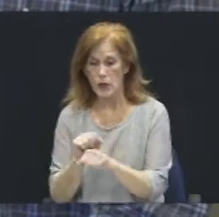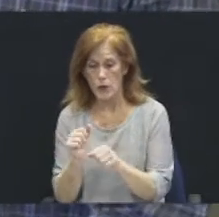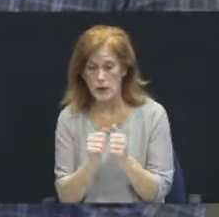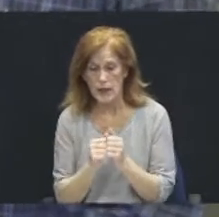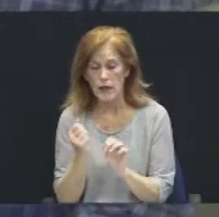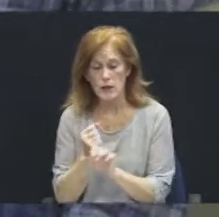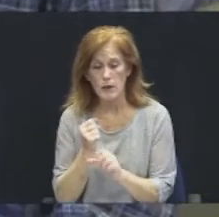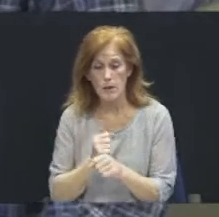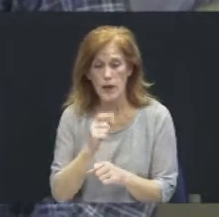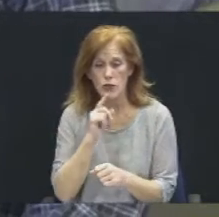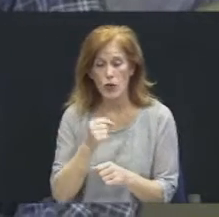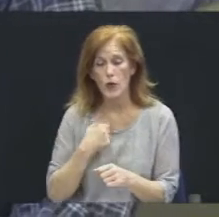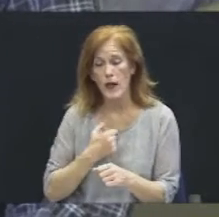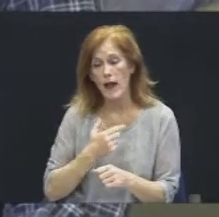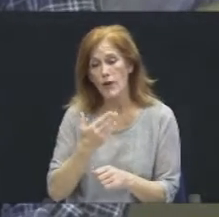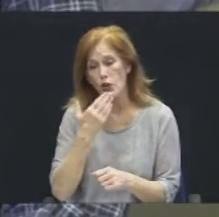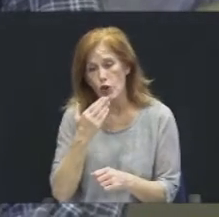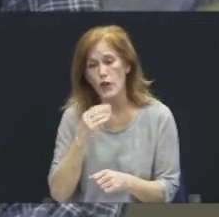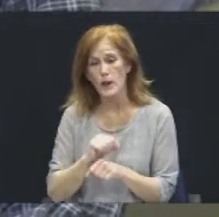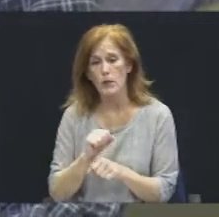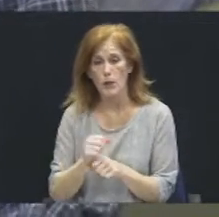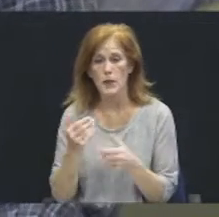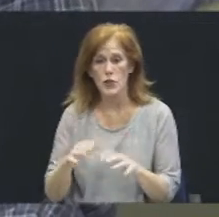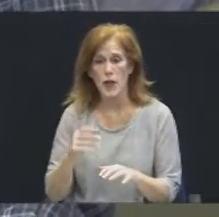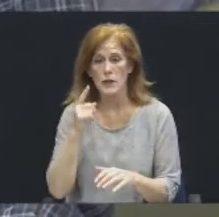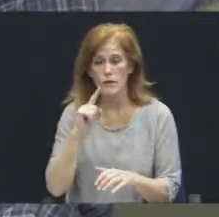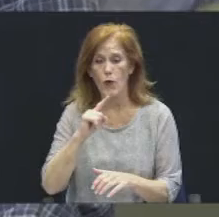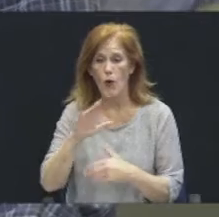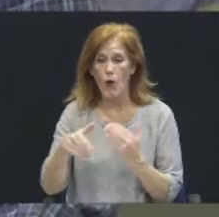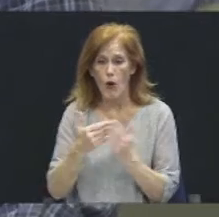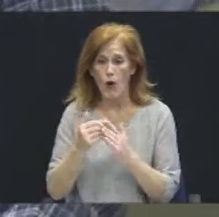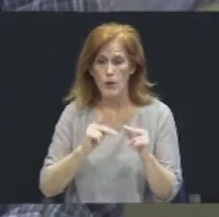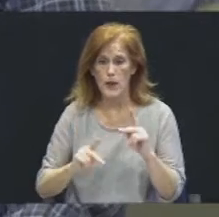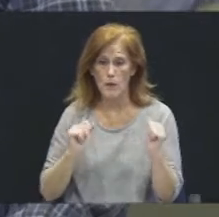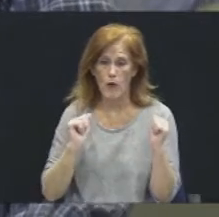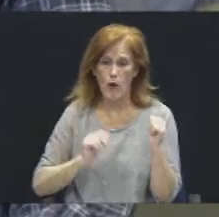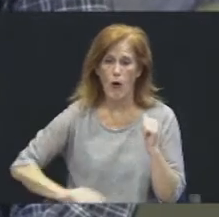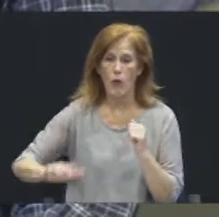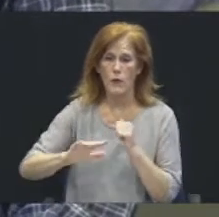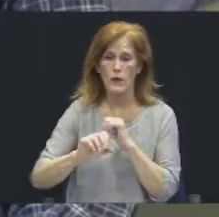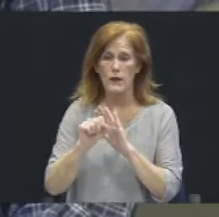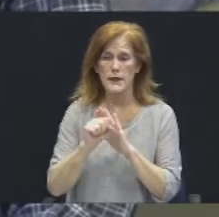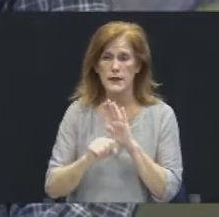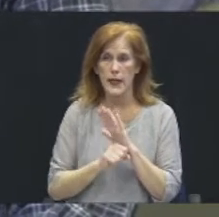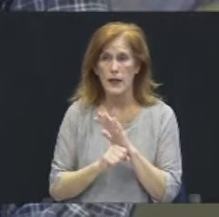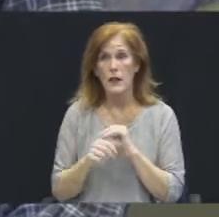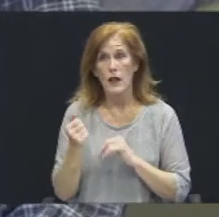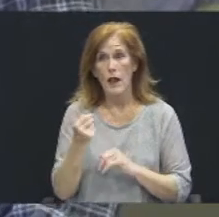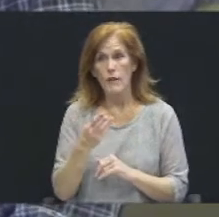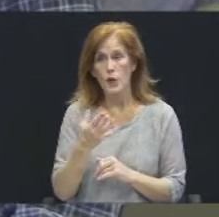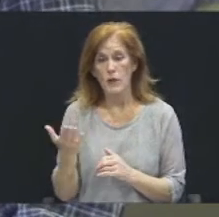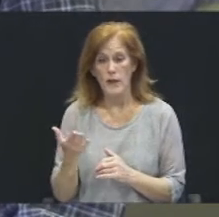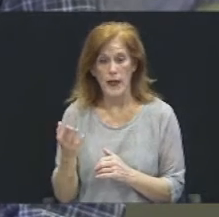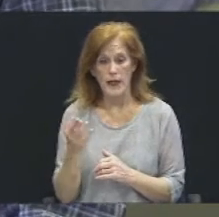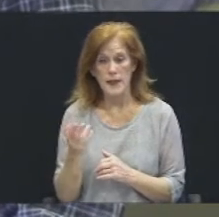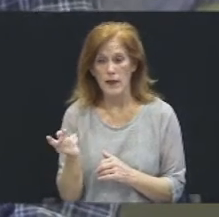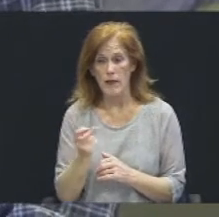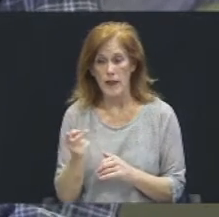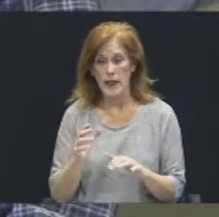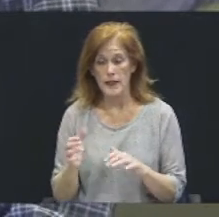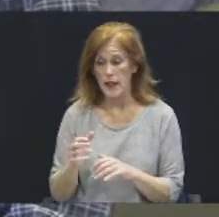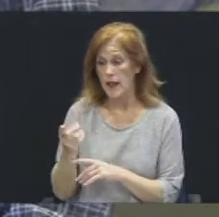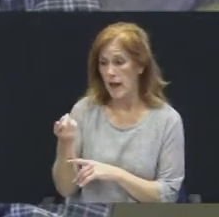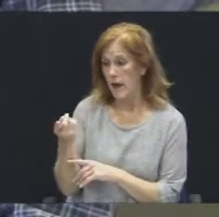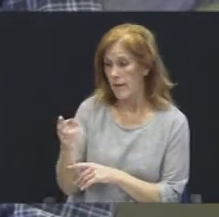employment outcomes for people with disabilities across the state. So a few things that they did were